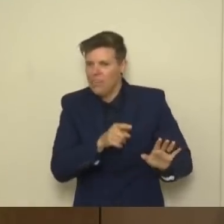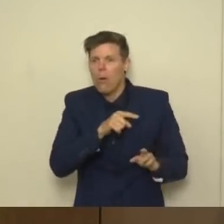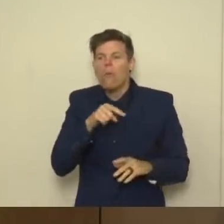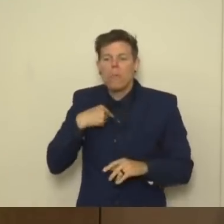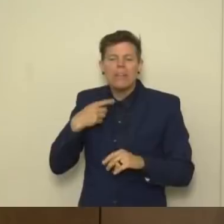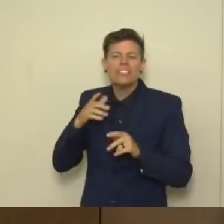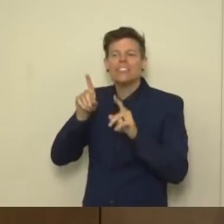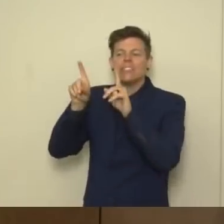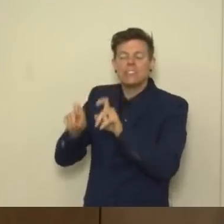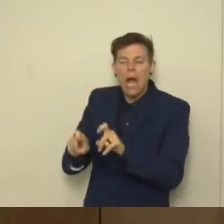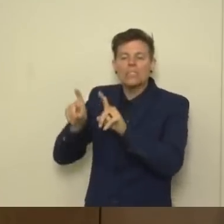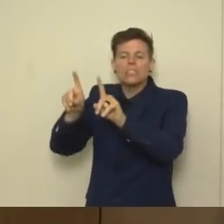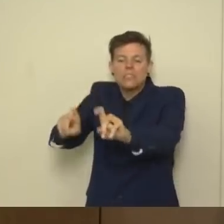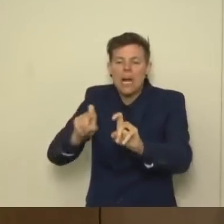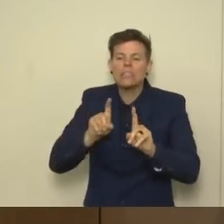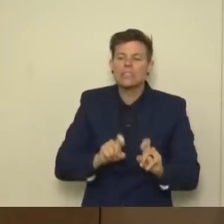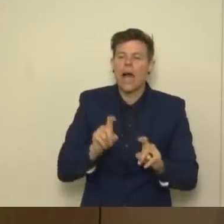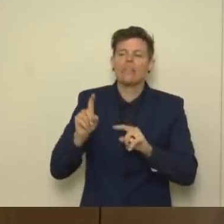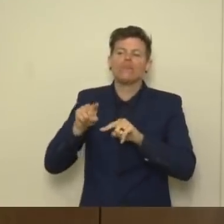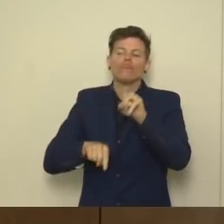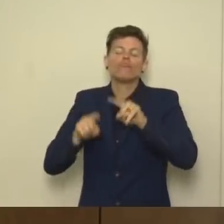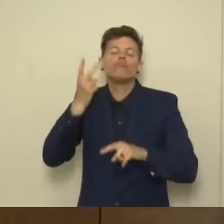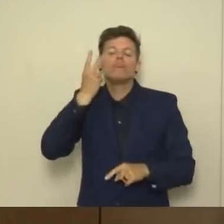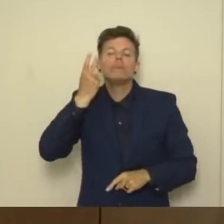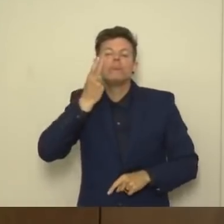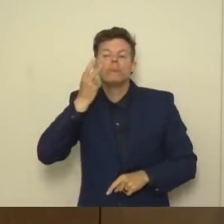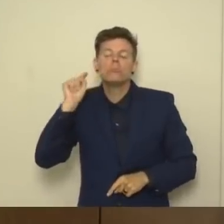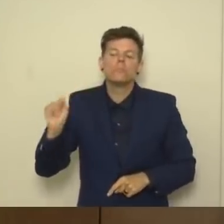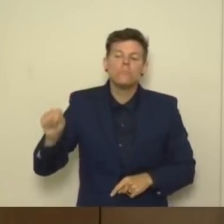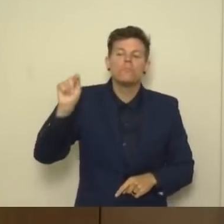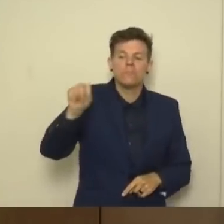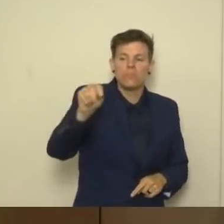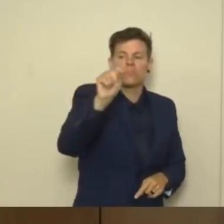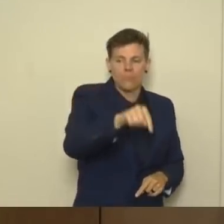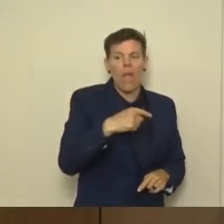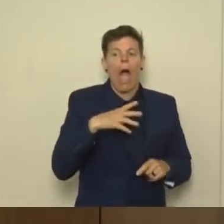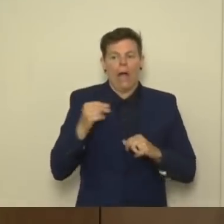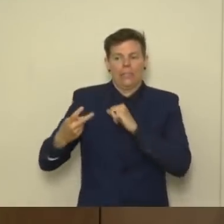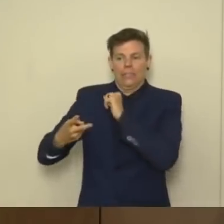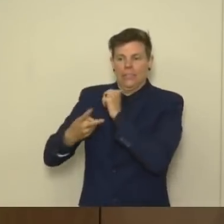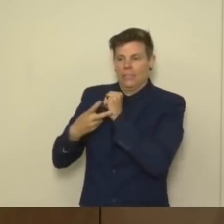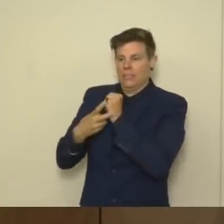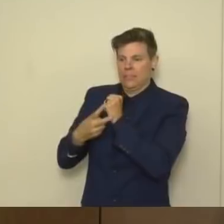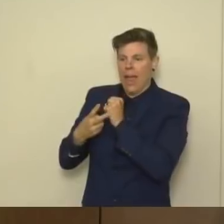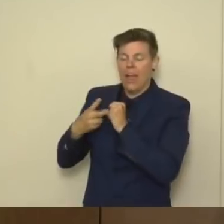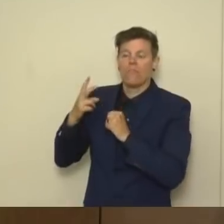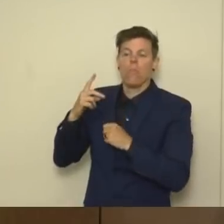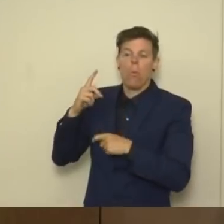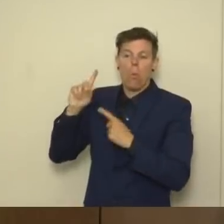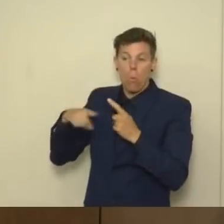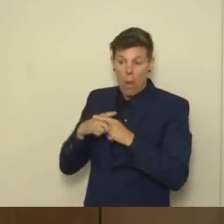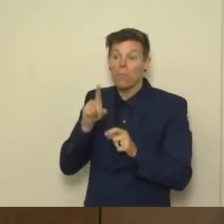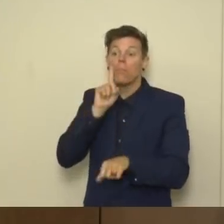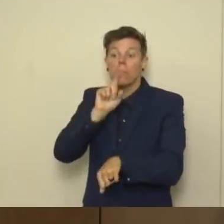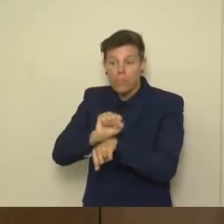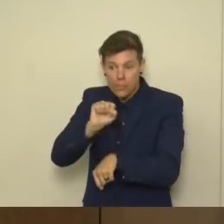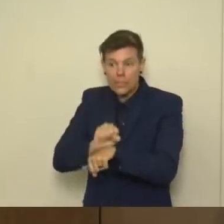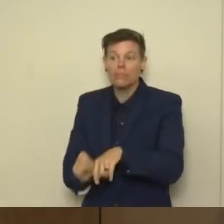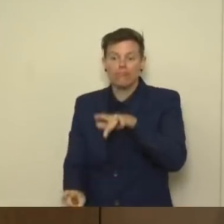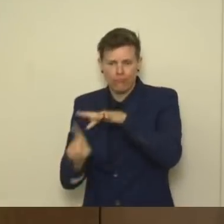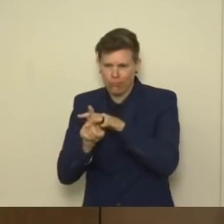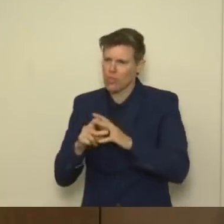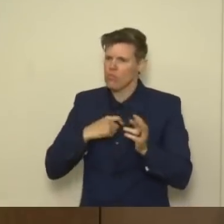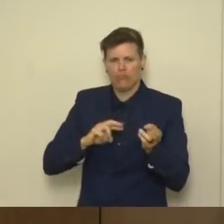for rapid response. So when we know there's an issue, then we have 100% depending upon the issue and depending